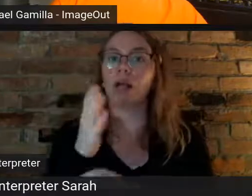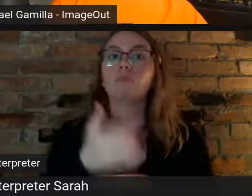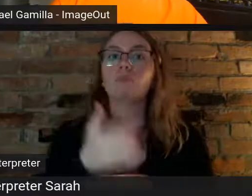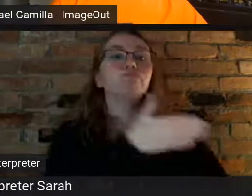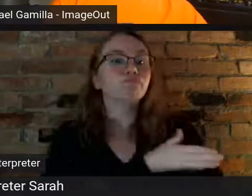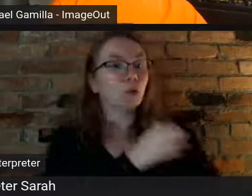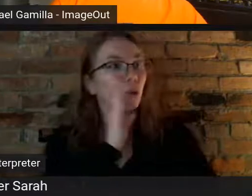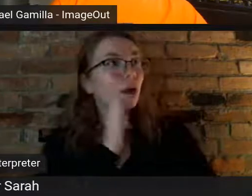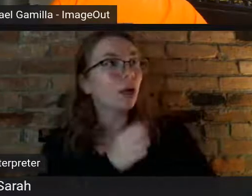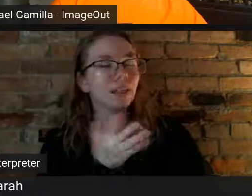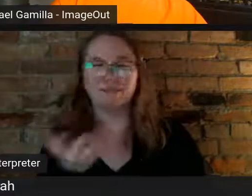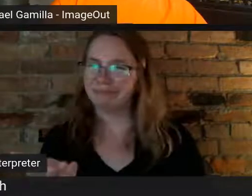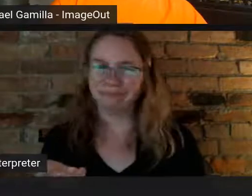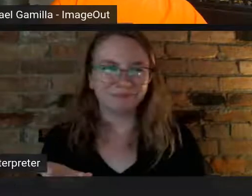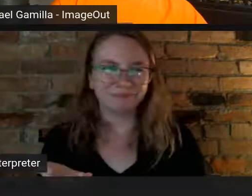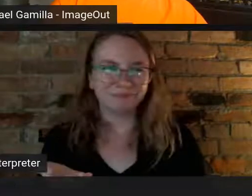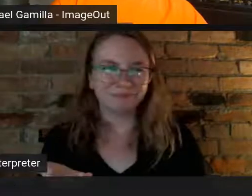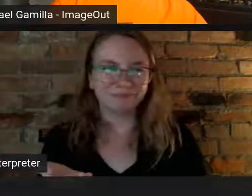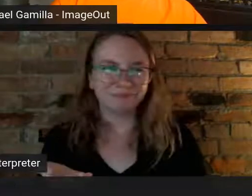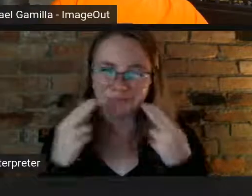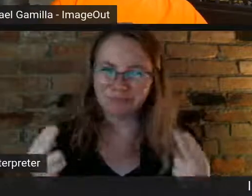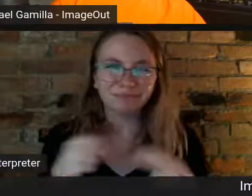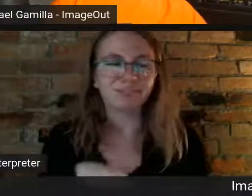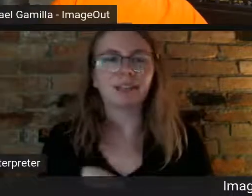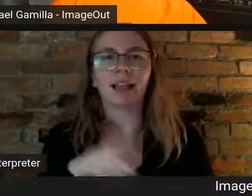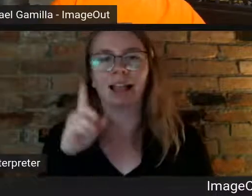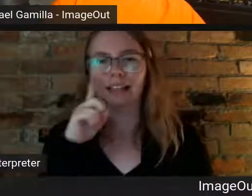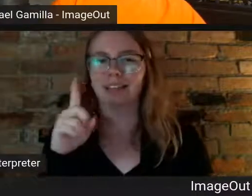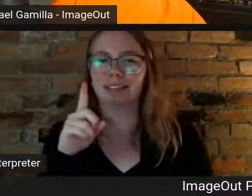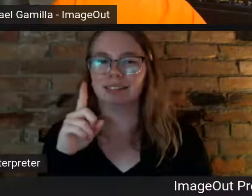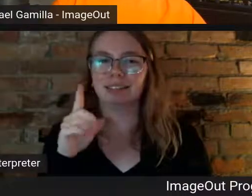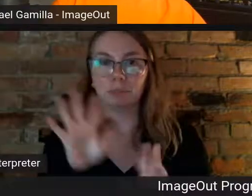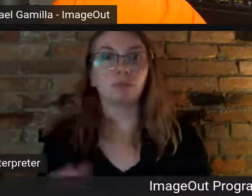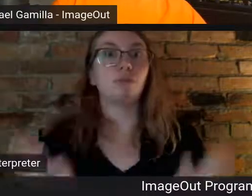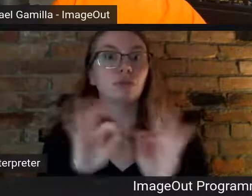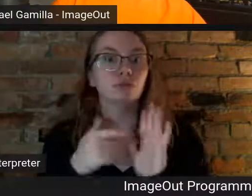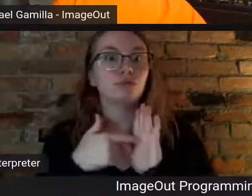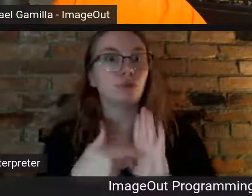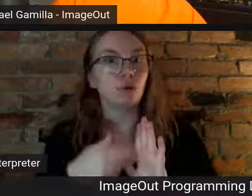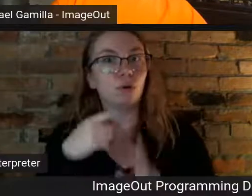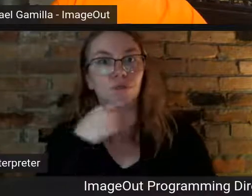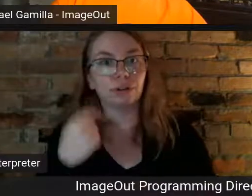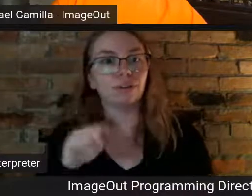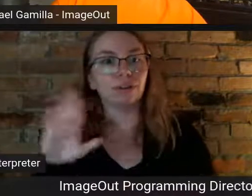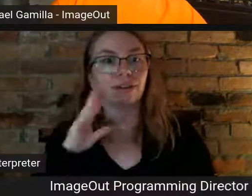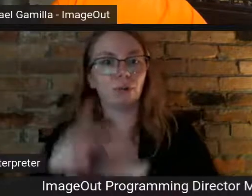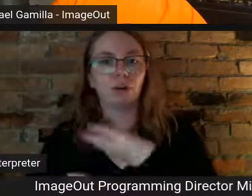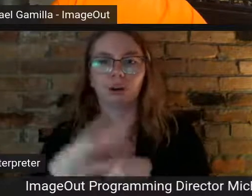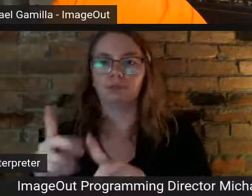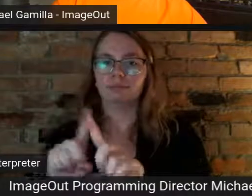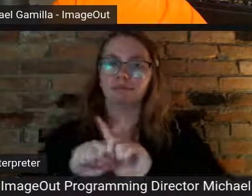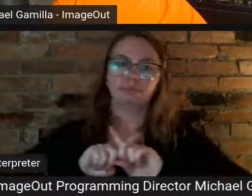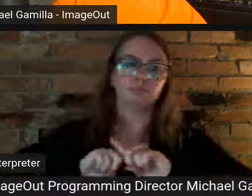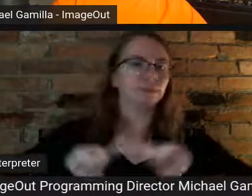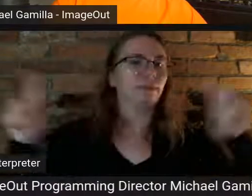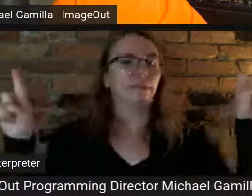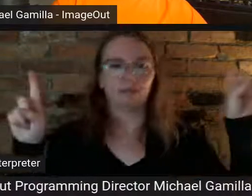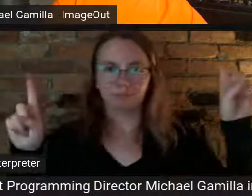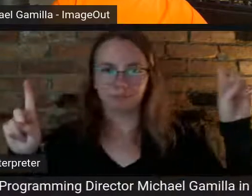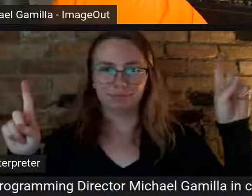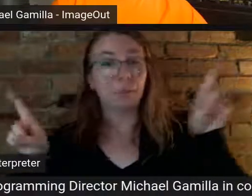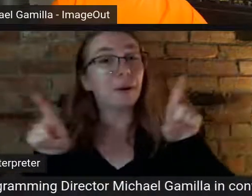to show how different of a world Russia really is in. And the other thing we learned very quickly is just how tough Russians